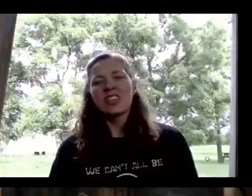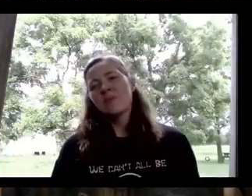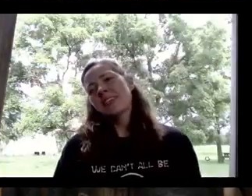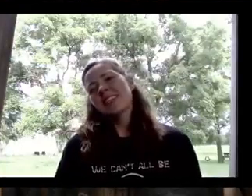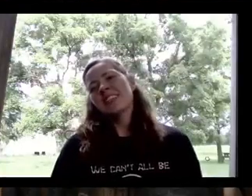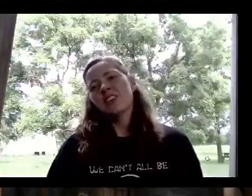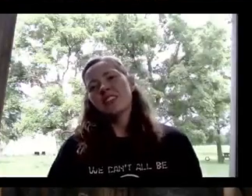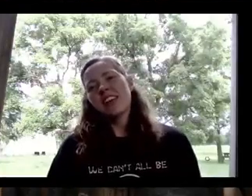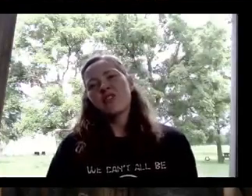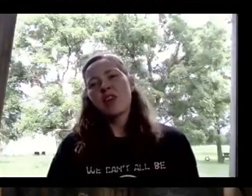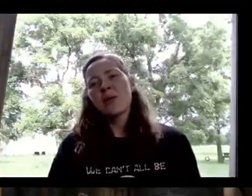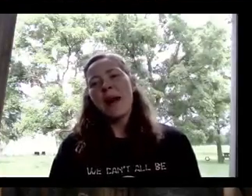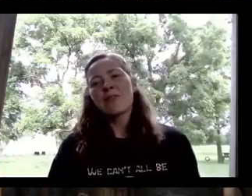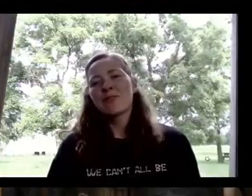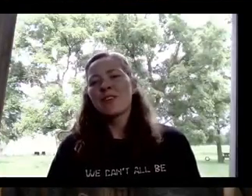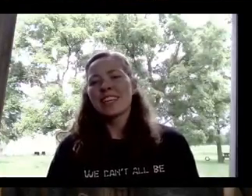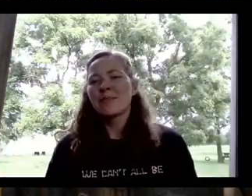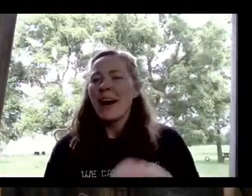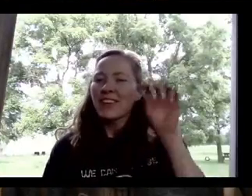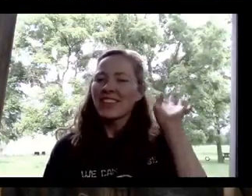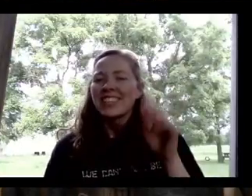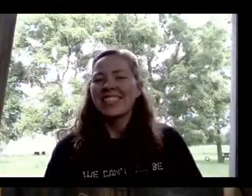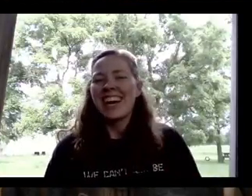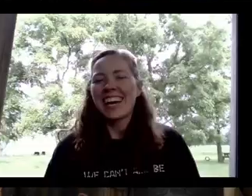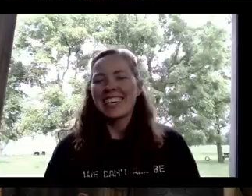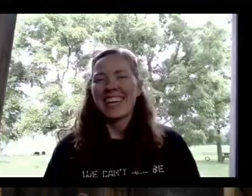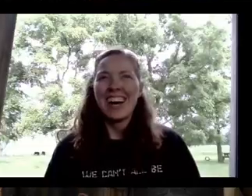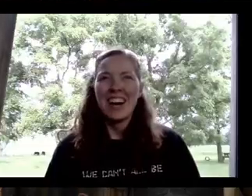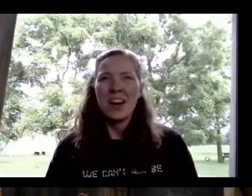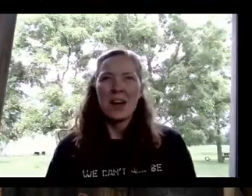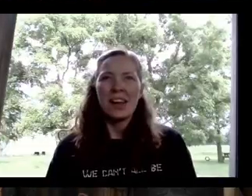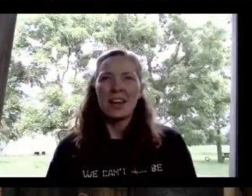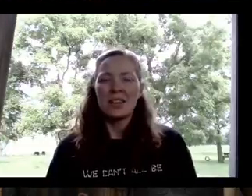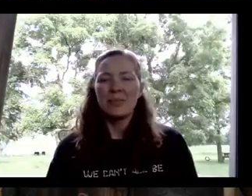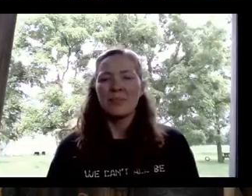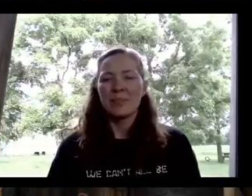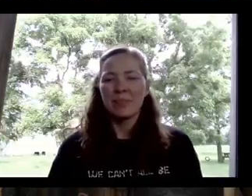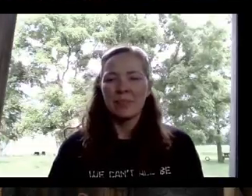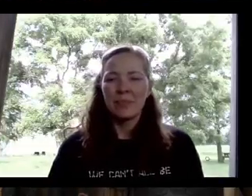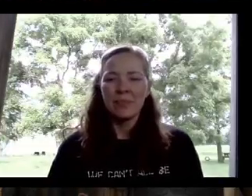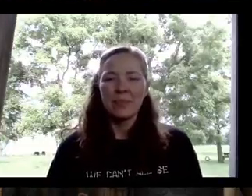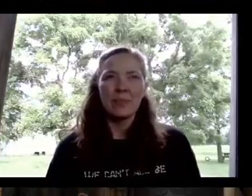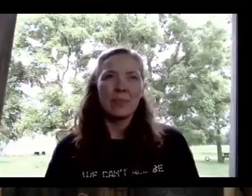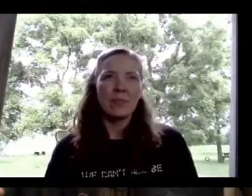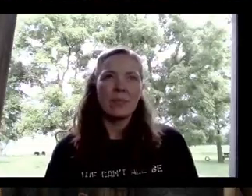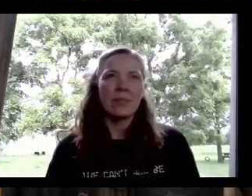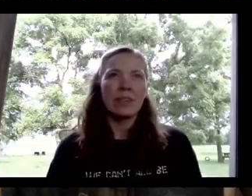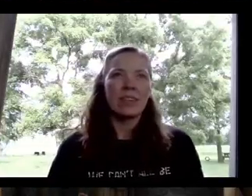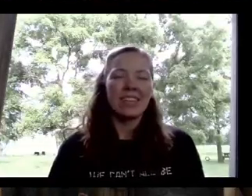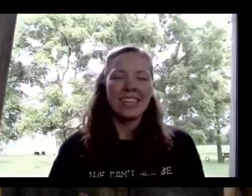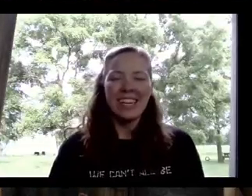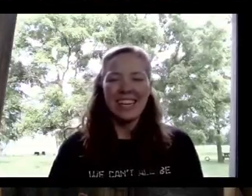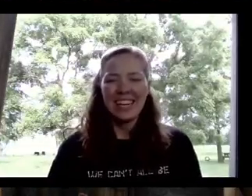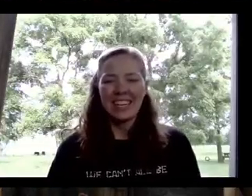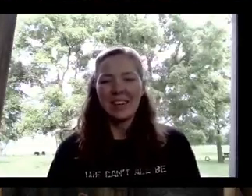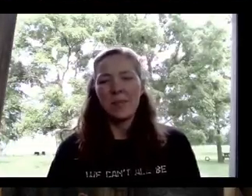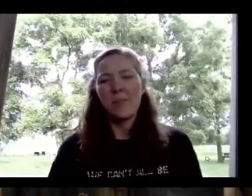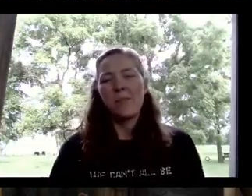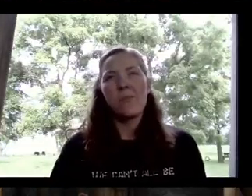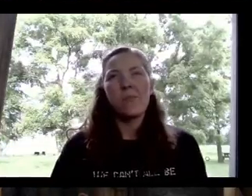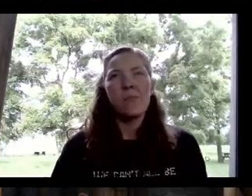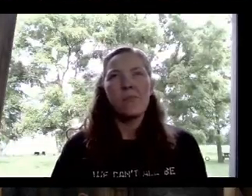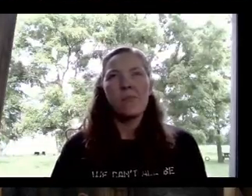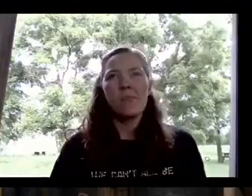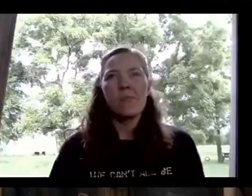Pastor Josh Smith says, looks like the Dread Pirate Roy is back with us tonight. Yep, he is. So I missed this shirt. Oh, it was in